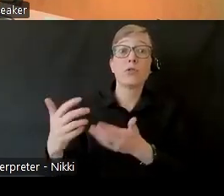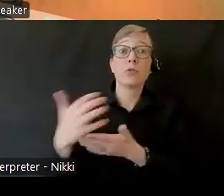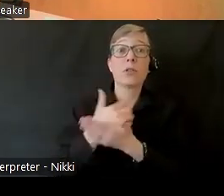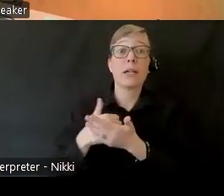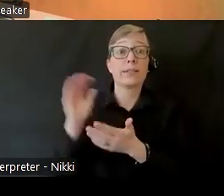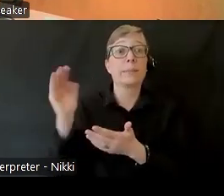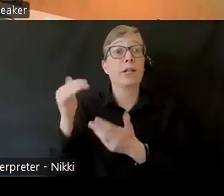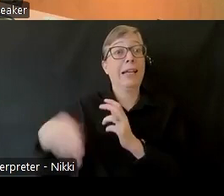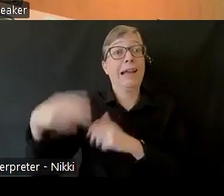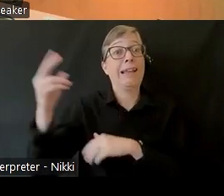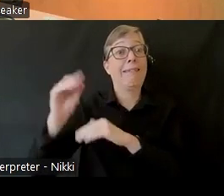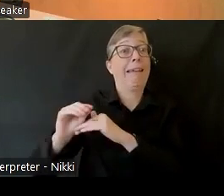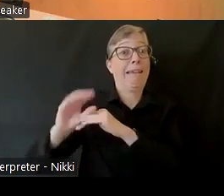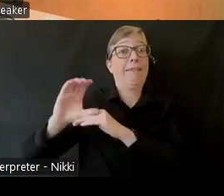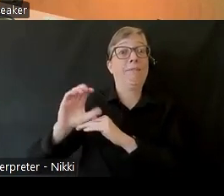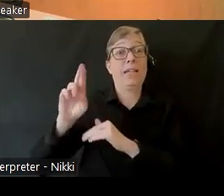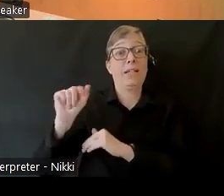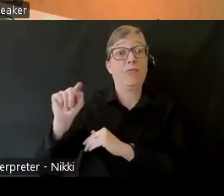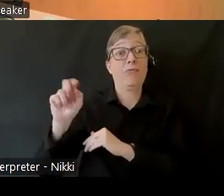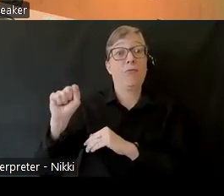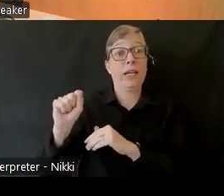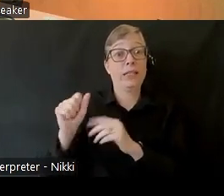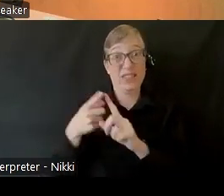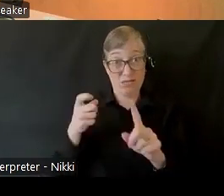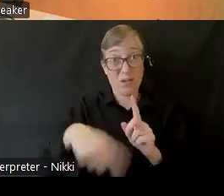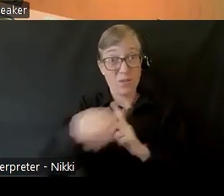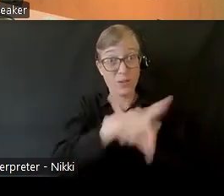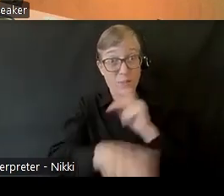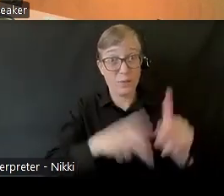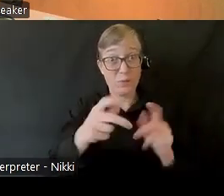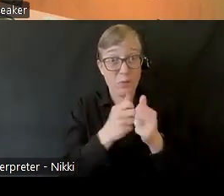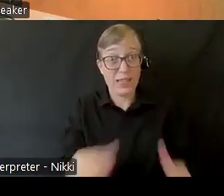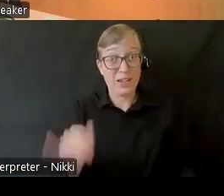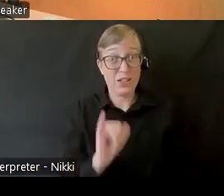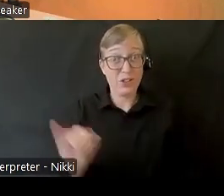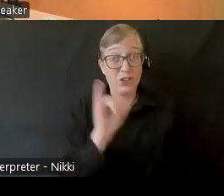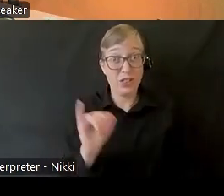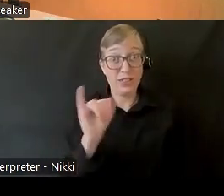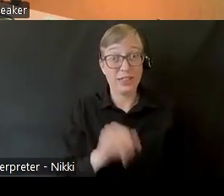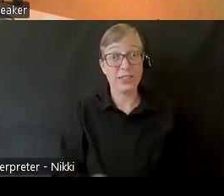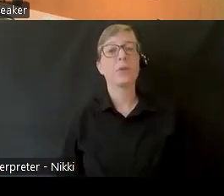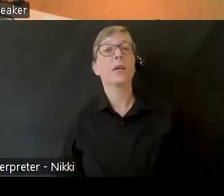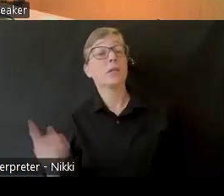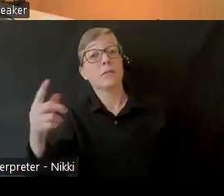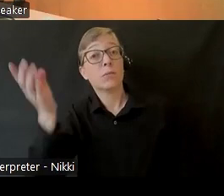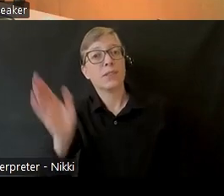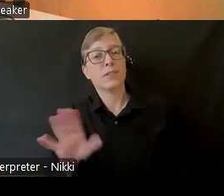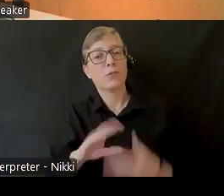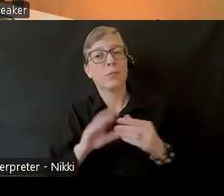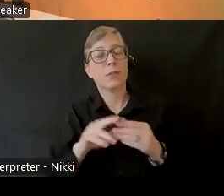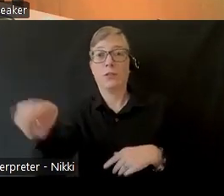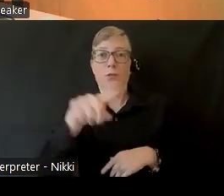those without insurance? So you don't, but the hospital administration will.